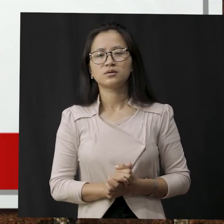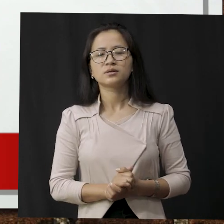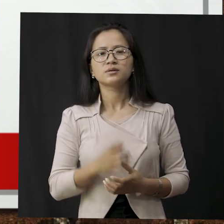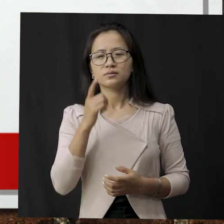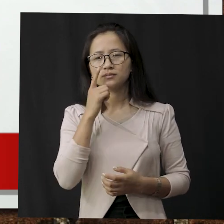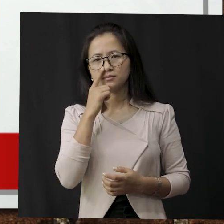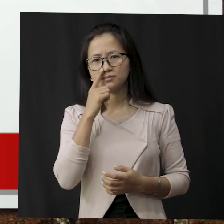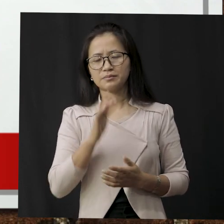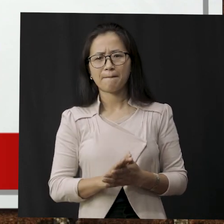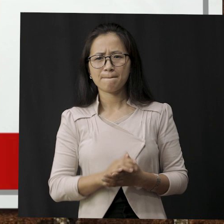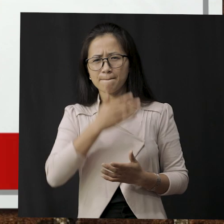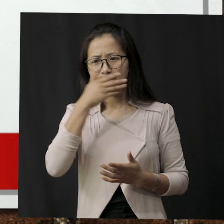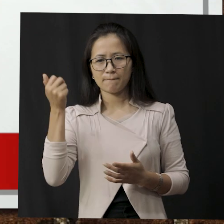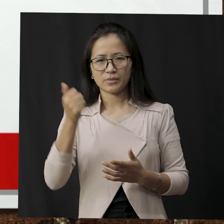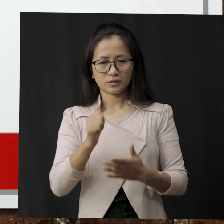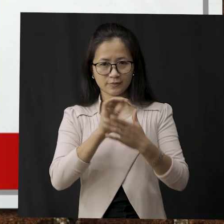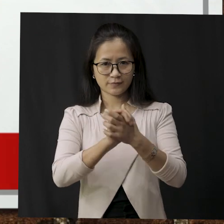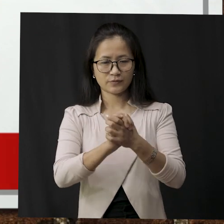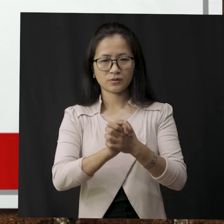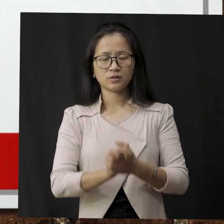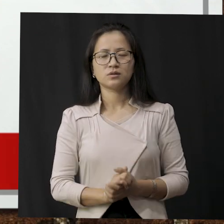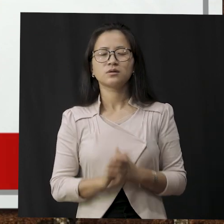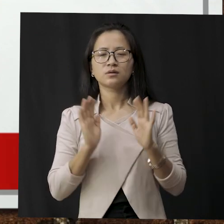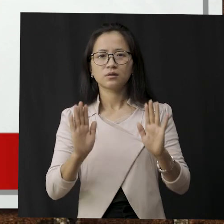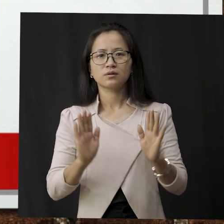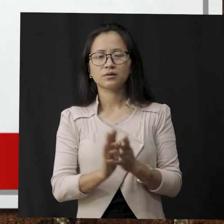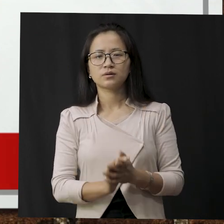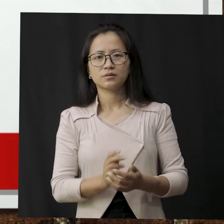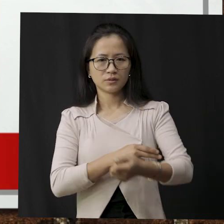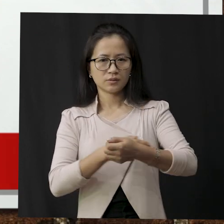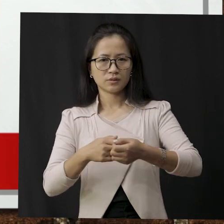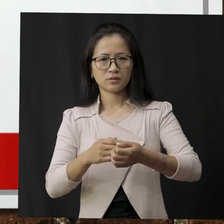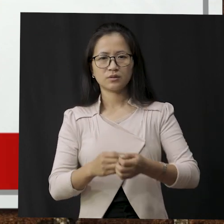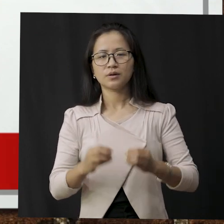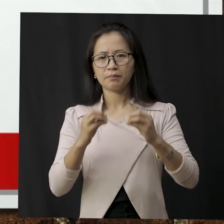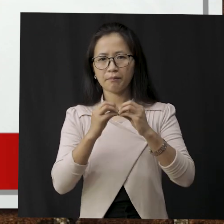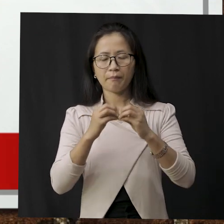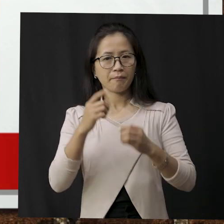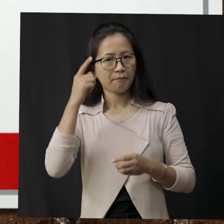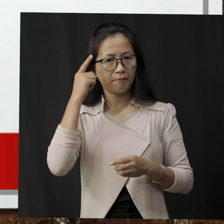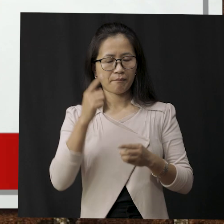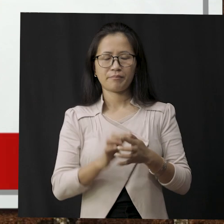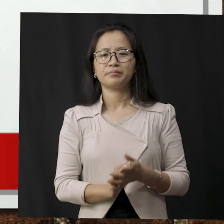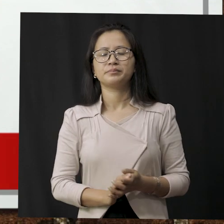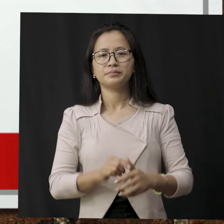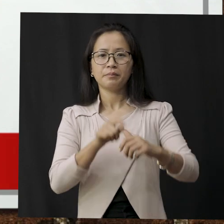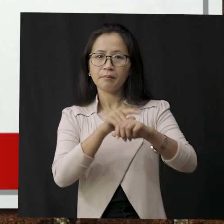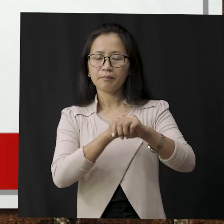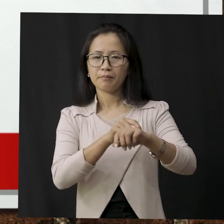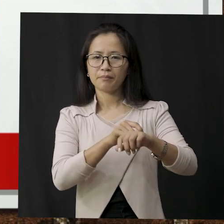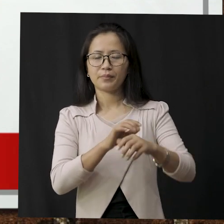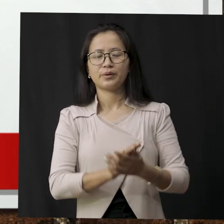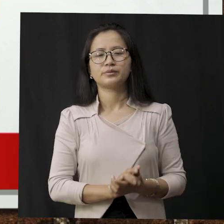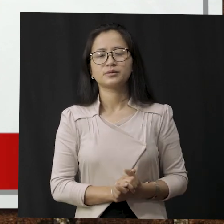best friend, and she has named him Brownie. Okay? And you can